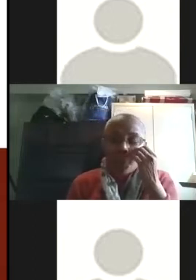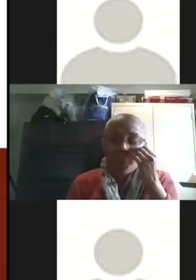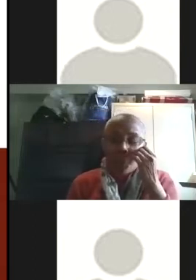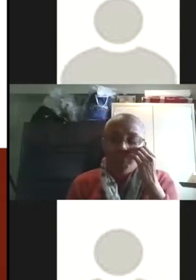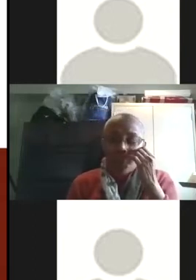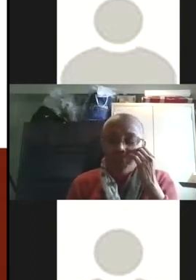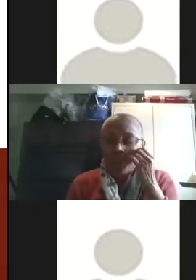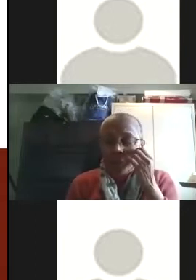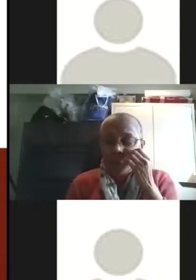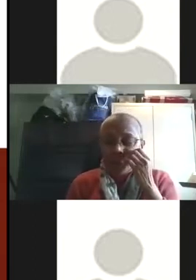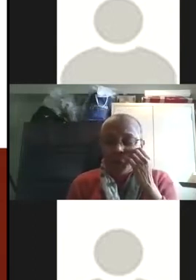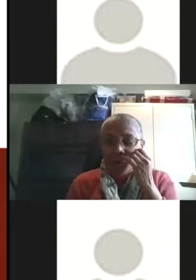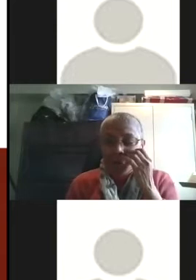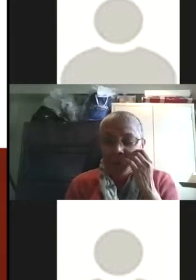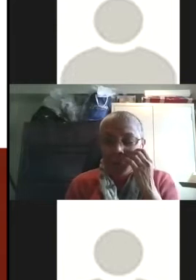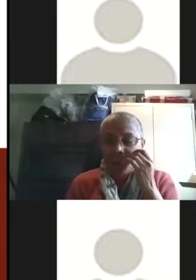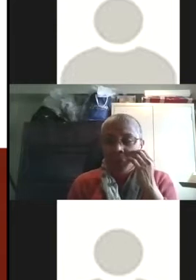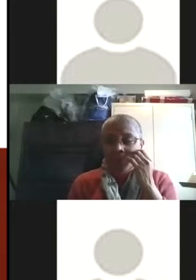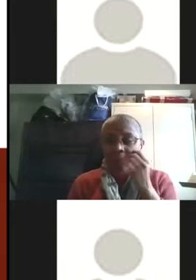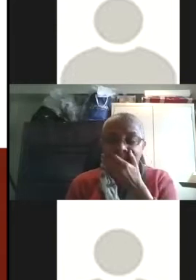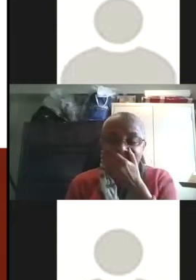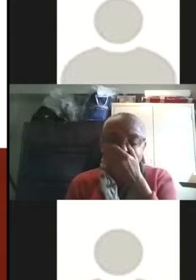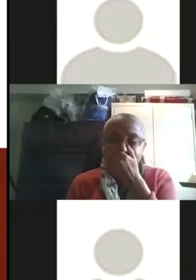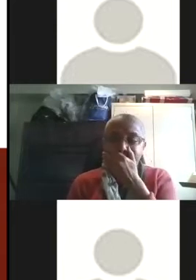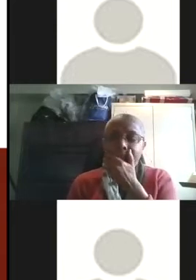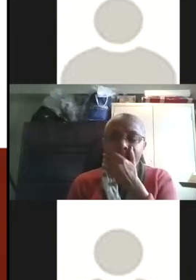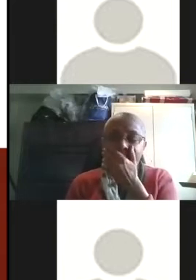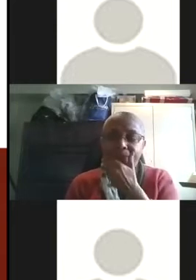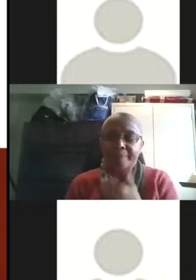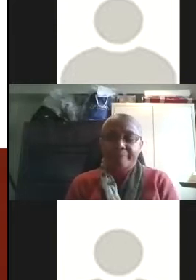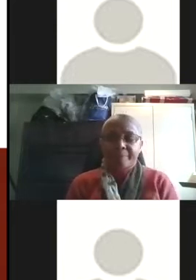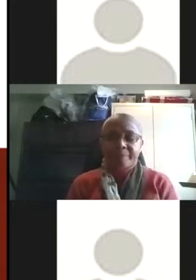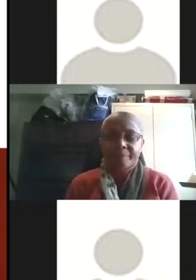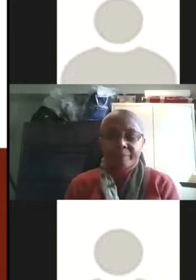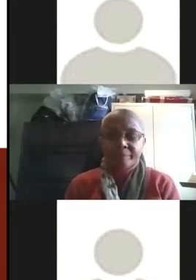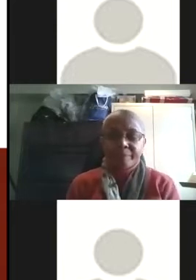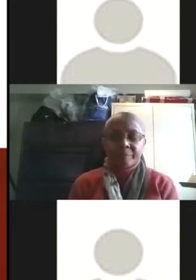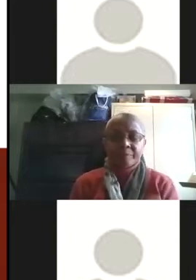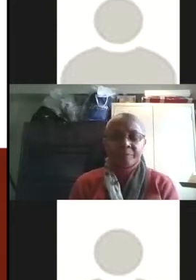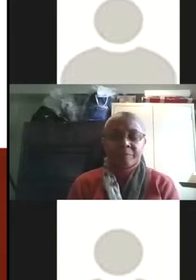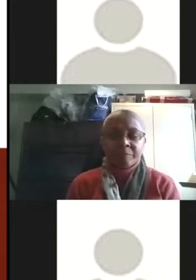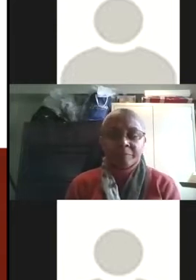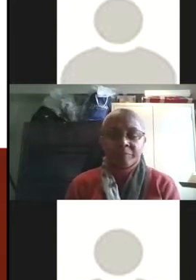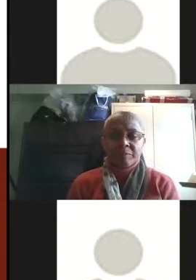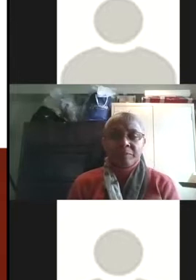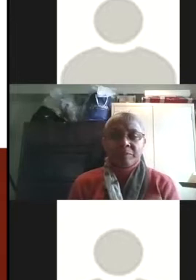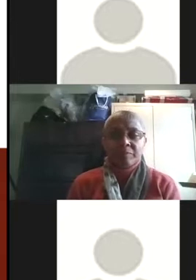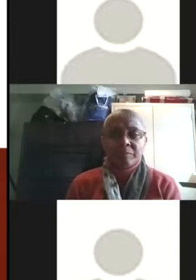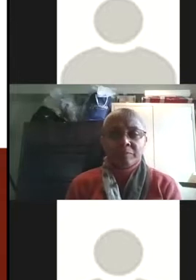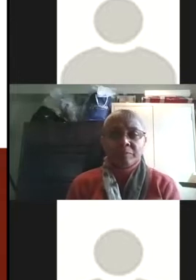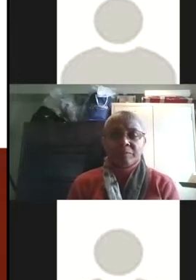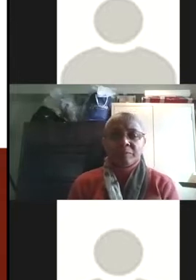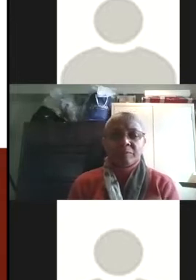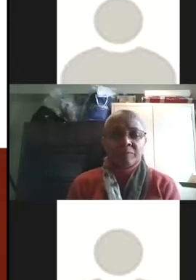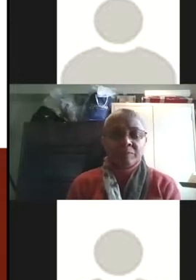and policy methods to address ethical, safety, and inclusivity